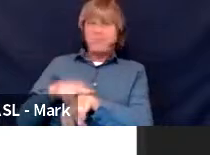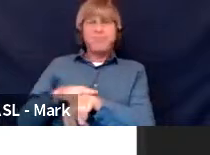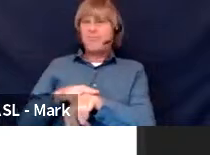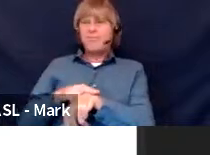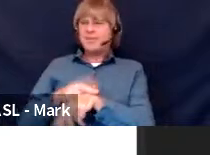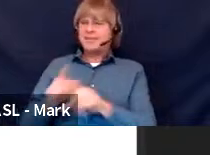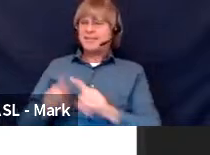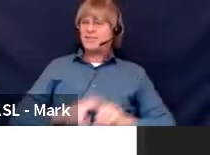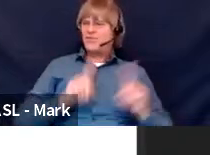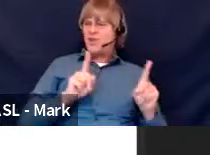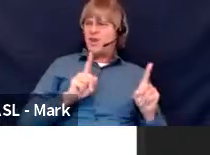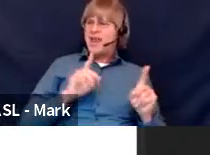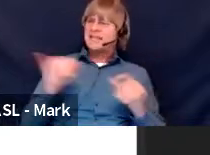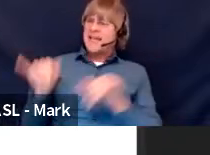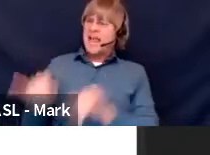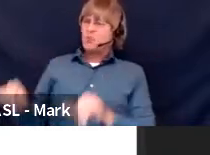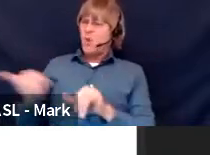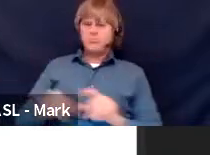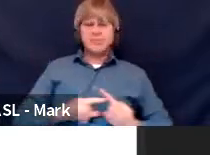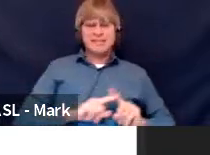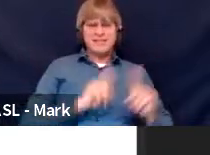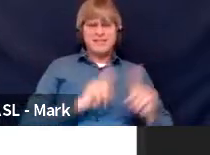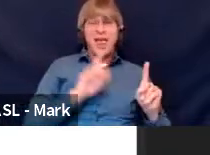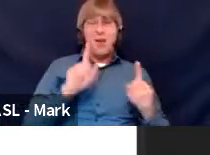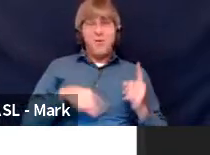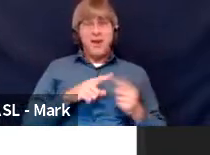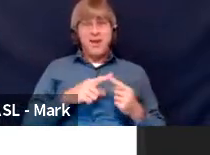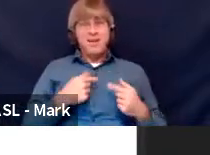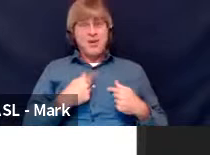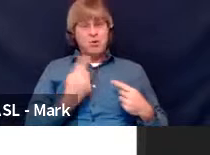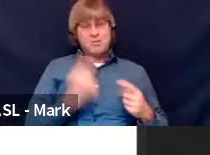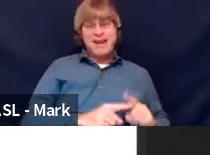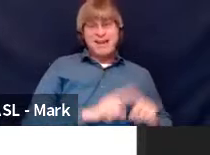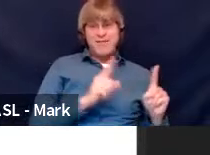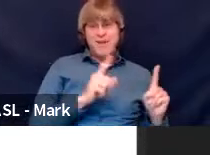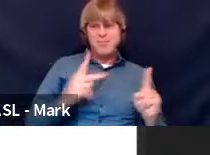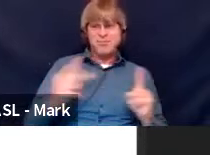quo. And when you do things like that, you know,